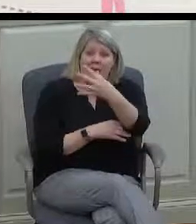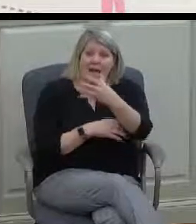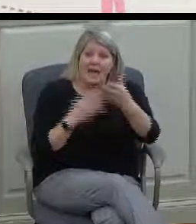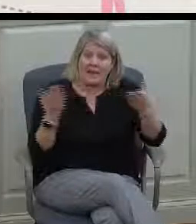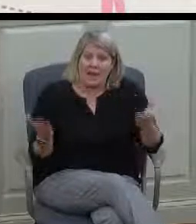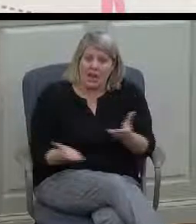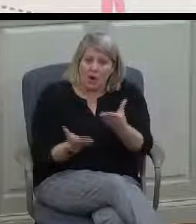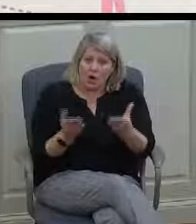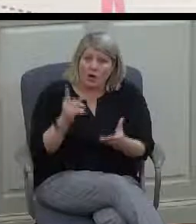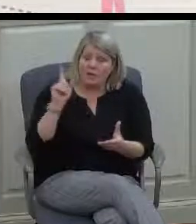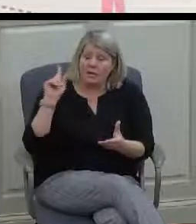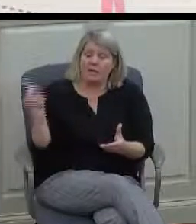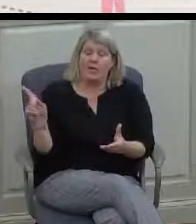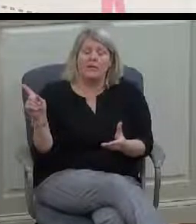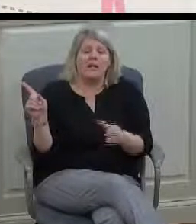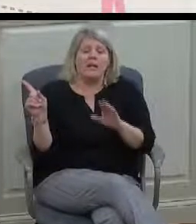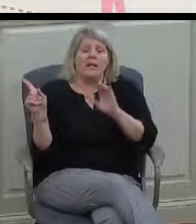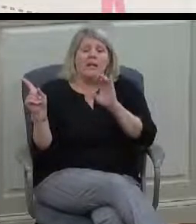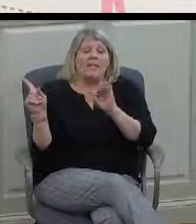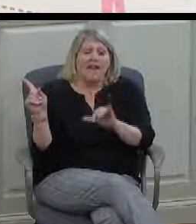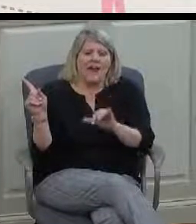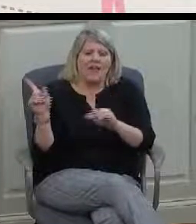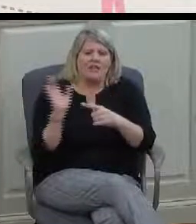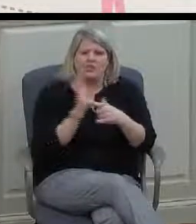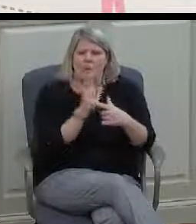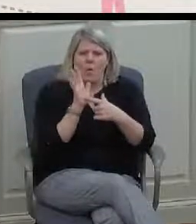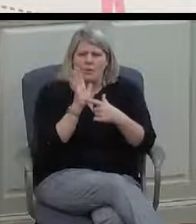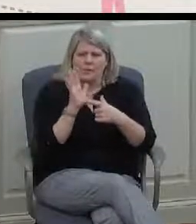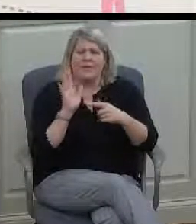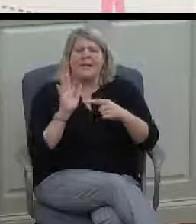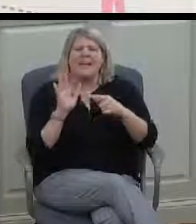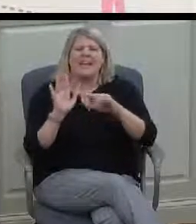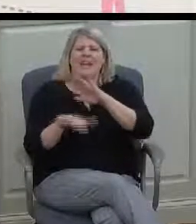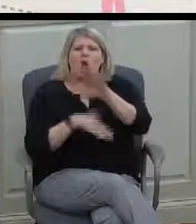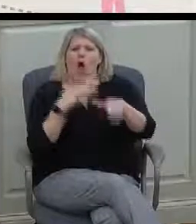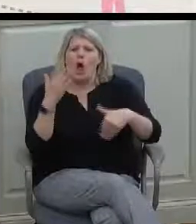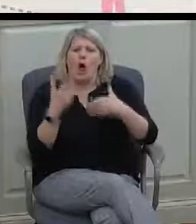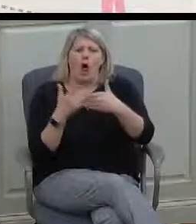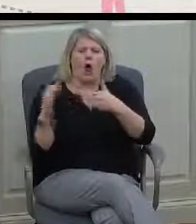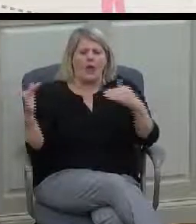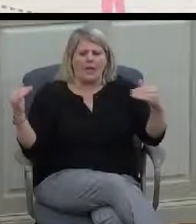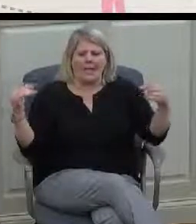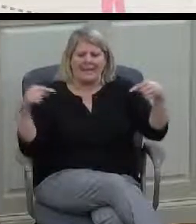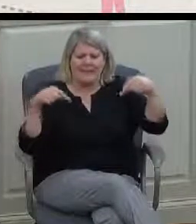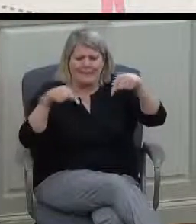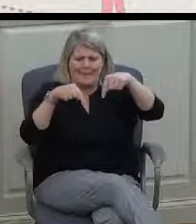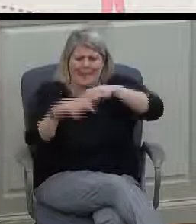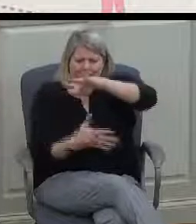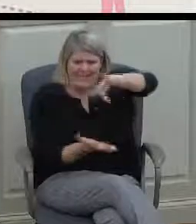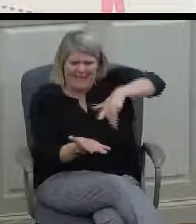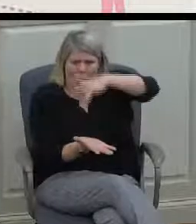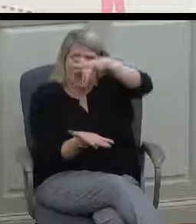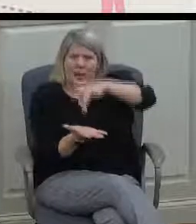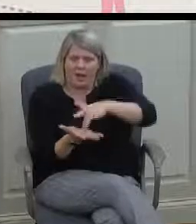is where sort of it all comes together. So the crosswalk itself is much shorter.